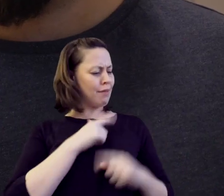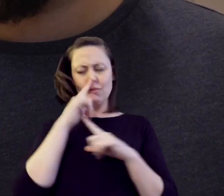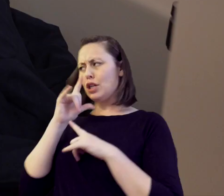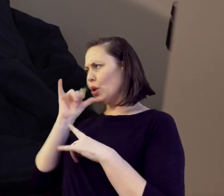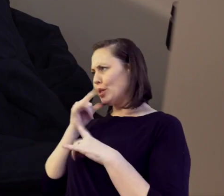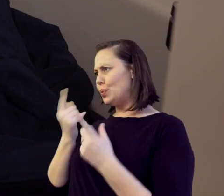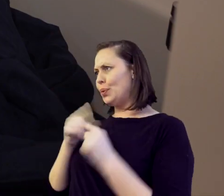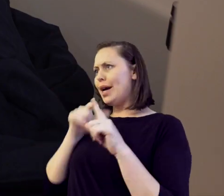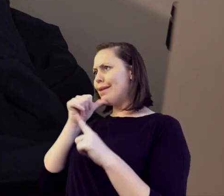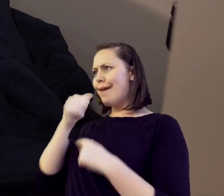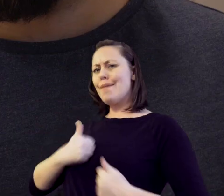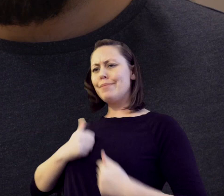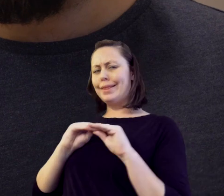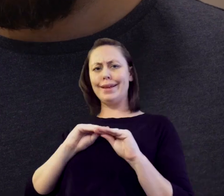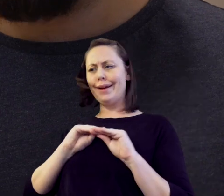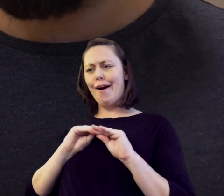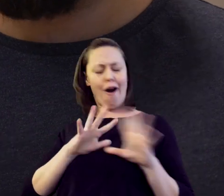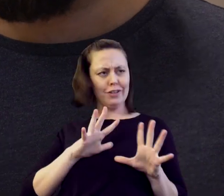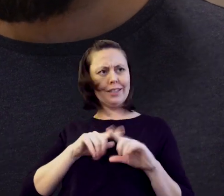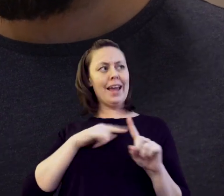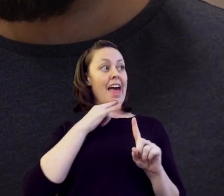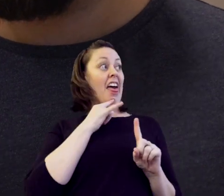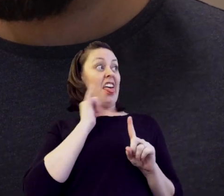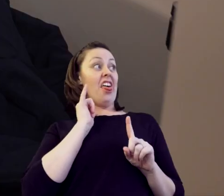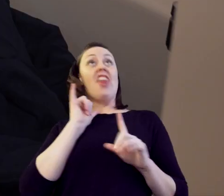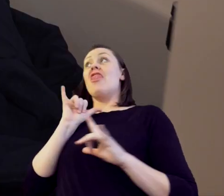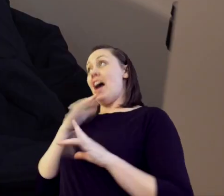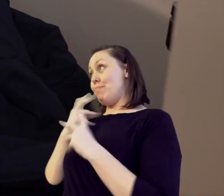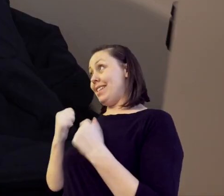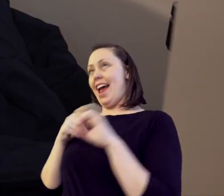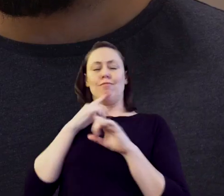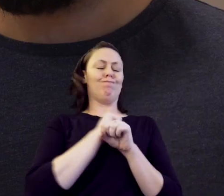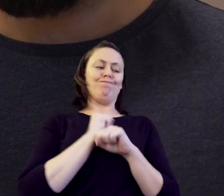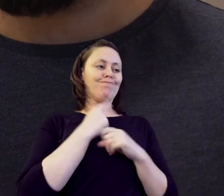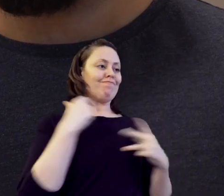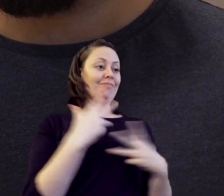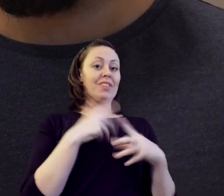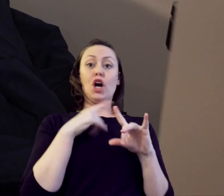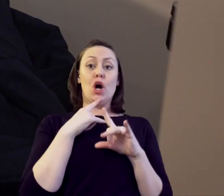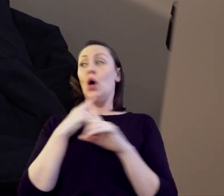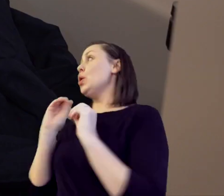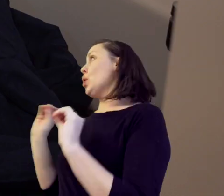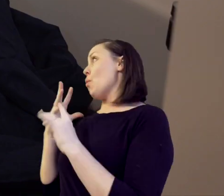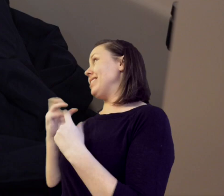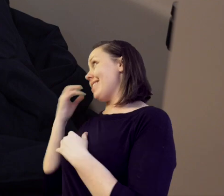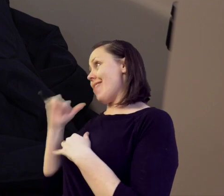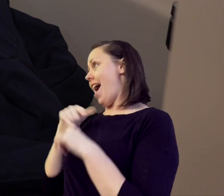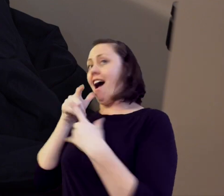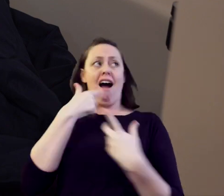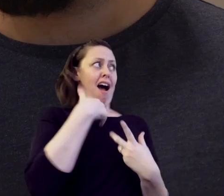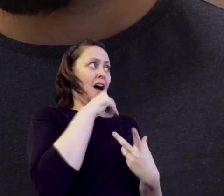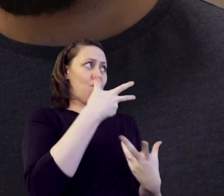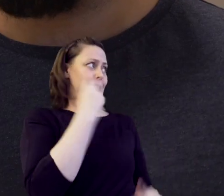What are you doing in the bath? What does it look like I'm doing? Not bathing, obviously. That would be scary. Yeah, it would be pretty scary. No one wants to see